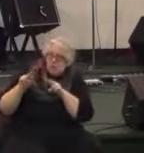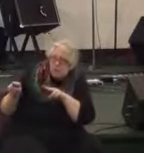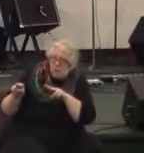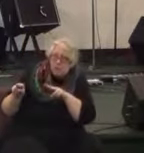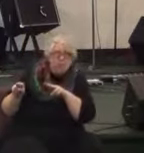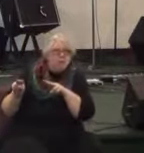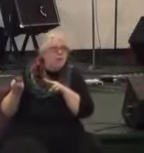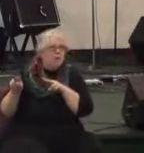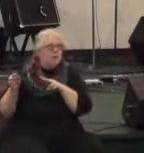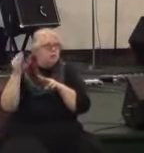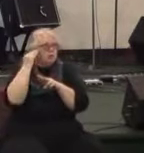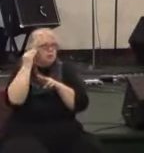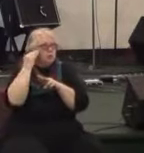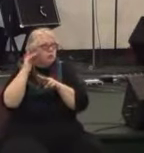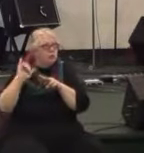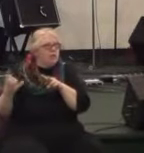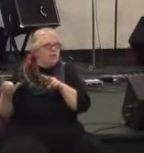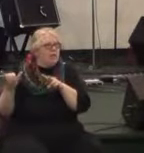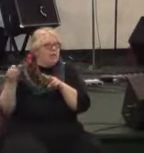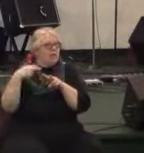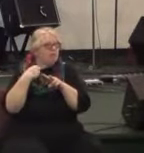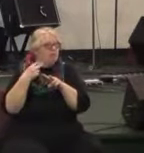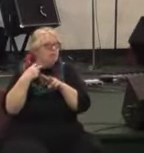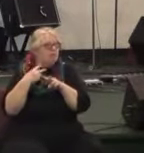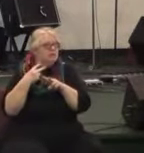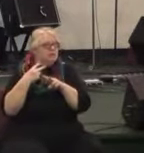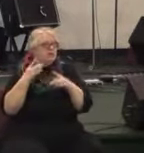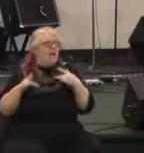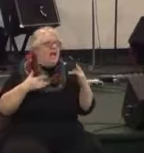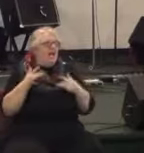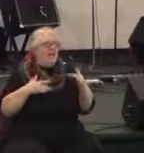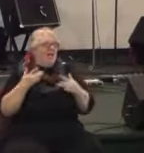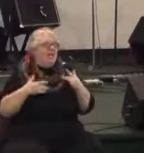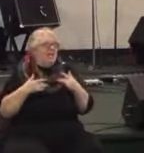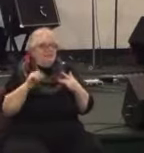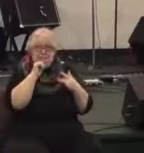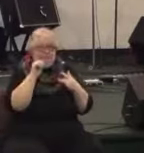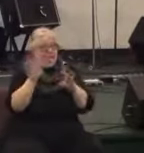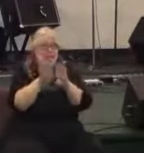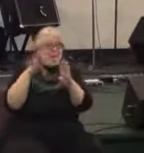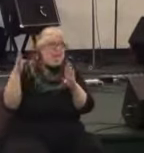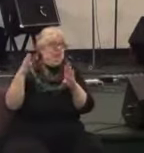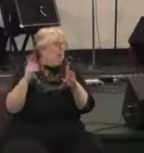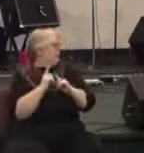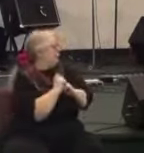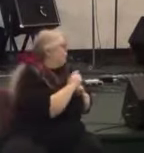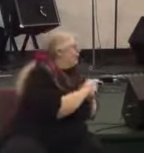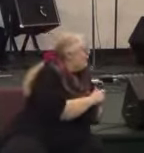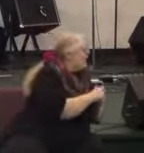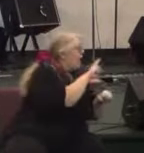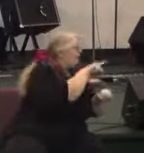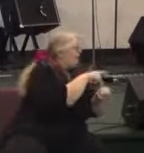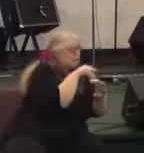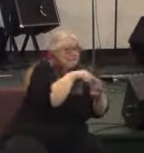Peter's voice, she was so overjoyed, she ran back without opening it and exclaimed, "Peter's at